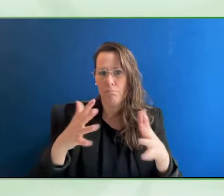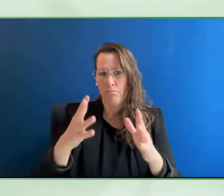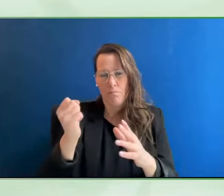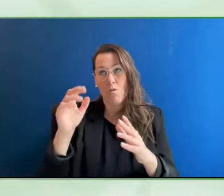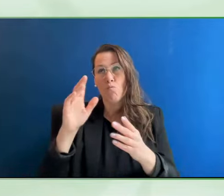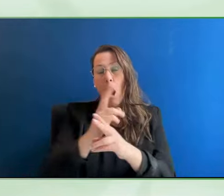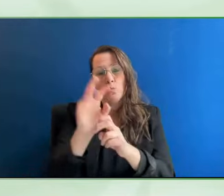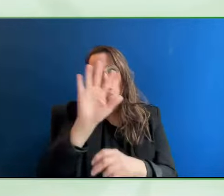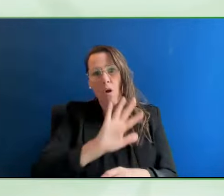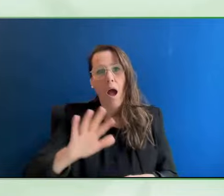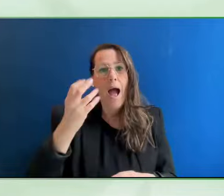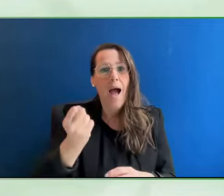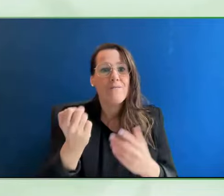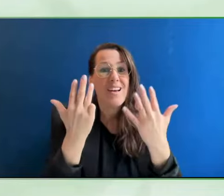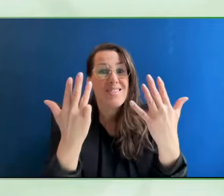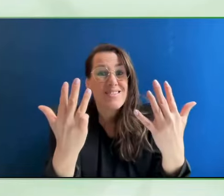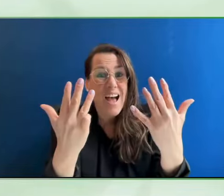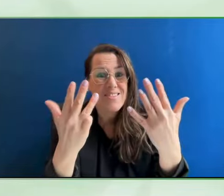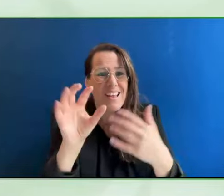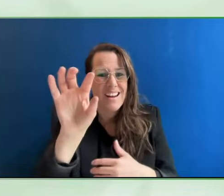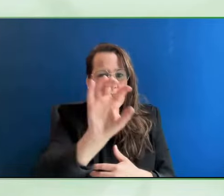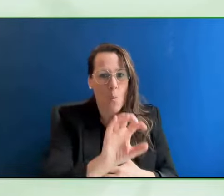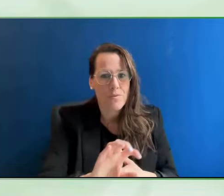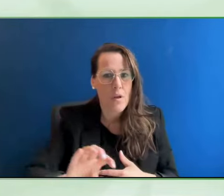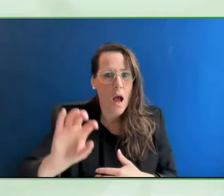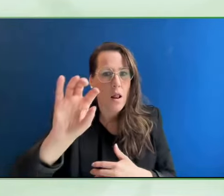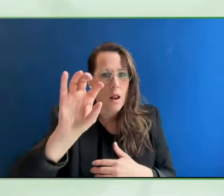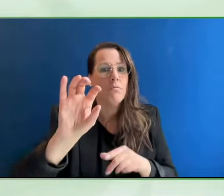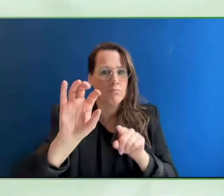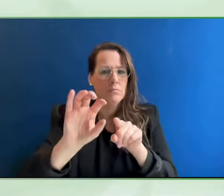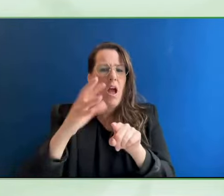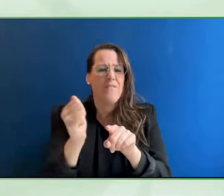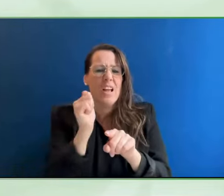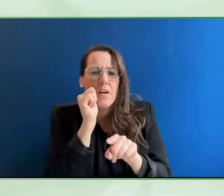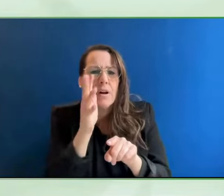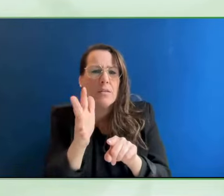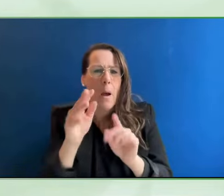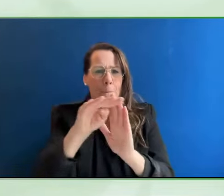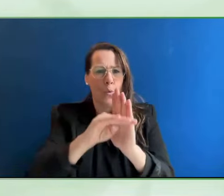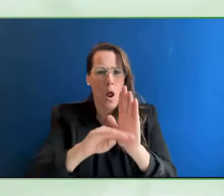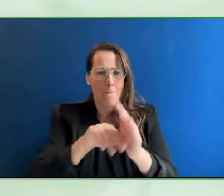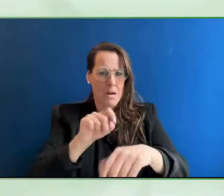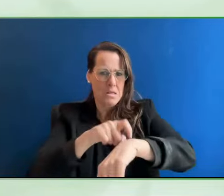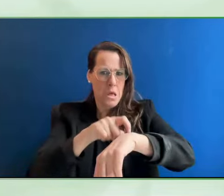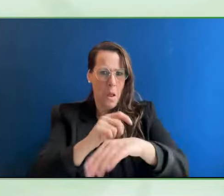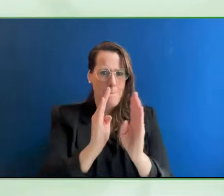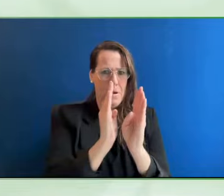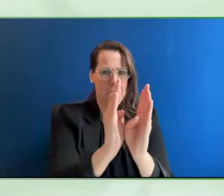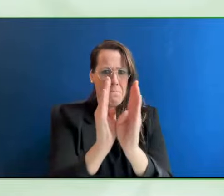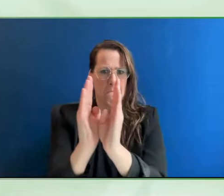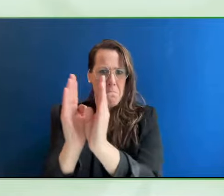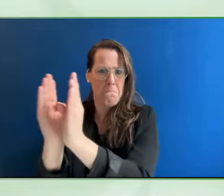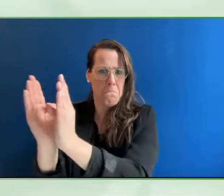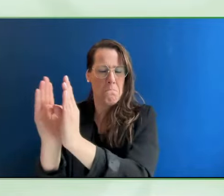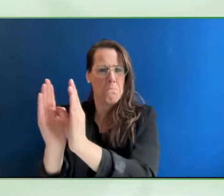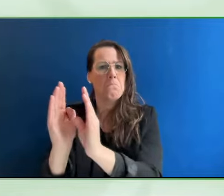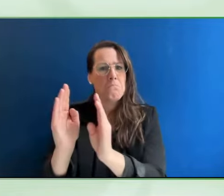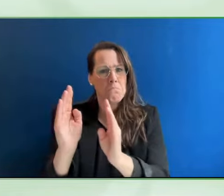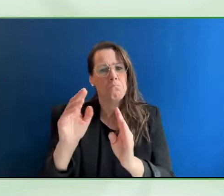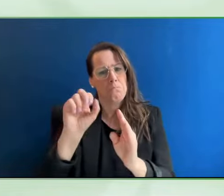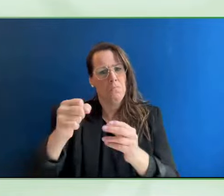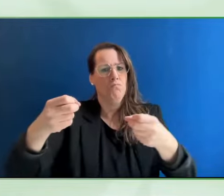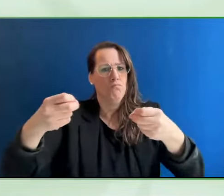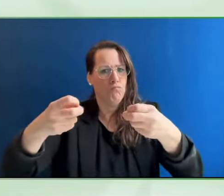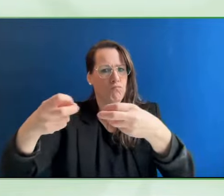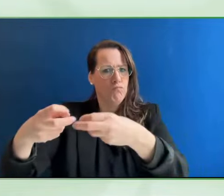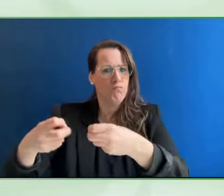we didn't have the possibility to produce subtitles 9